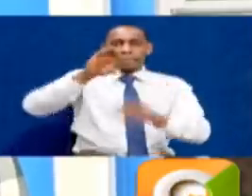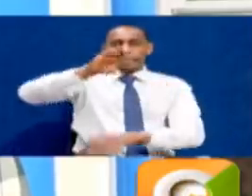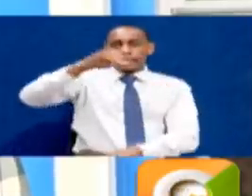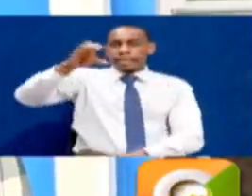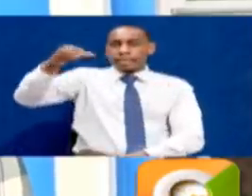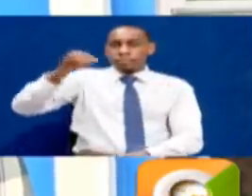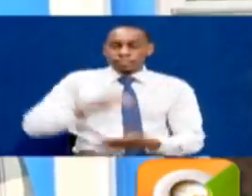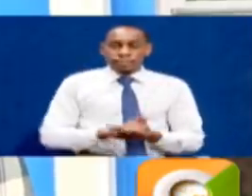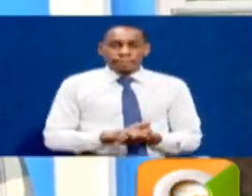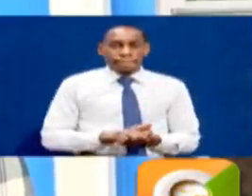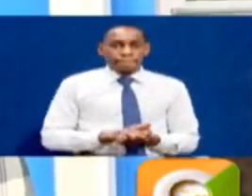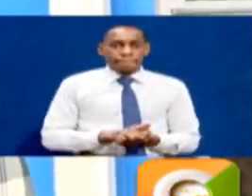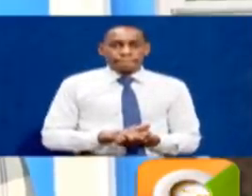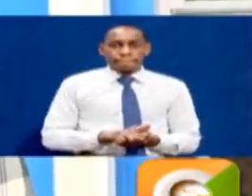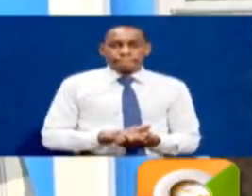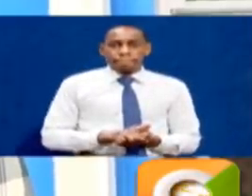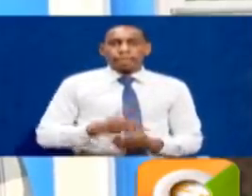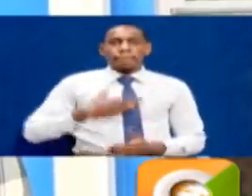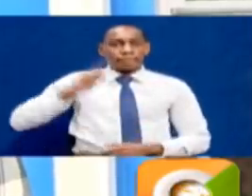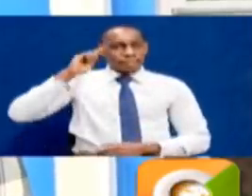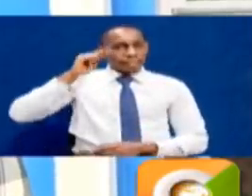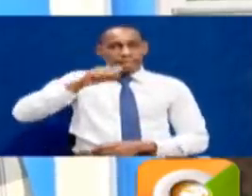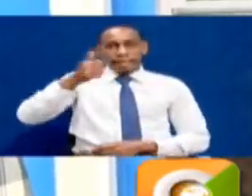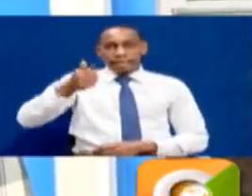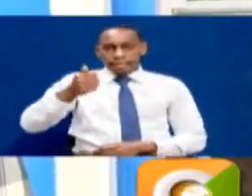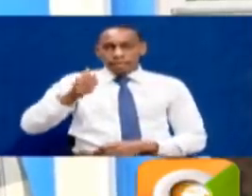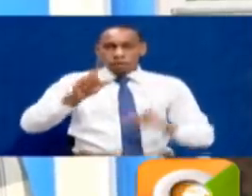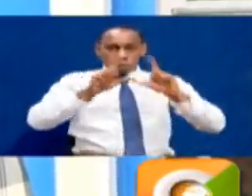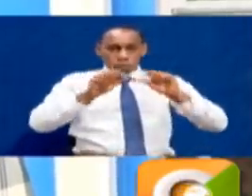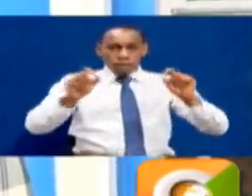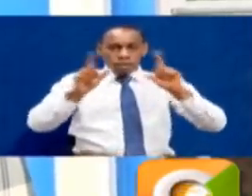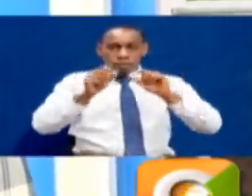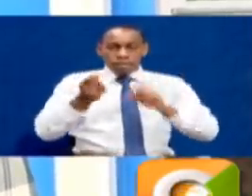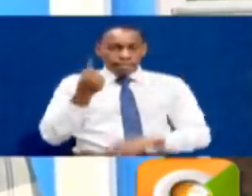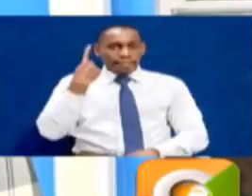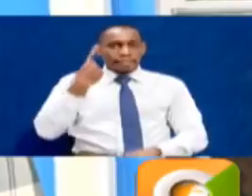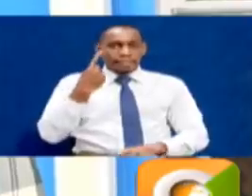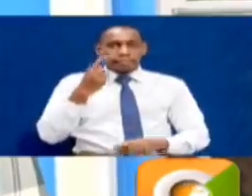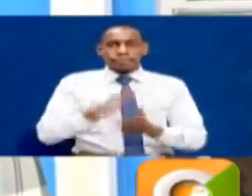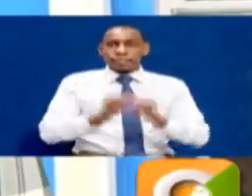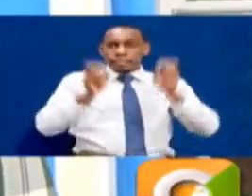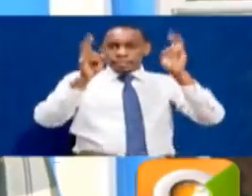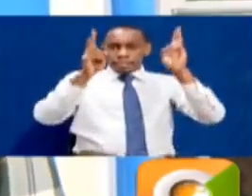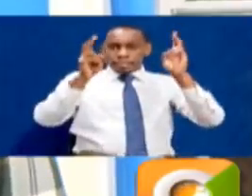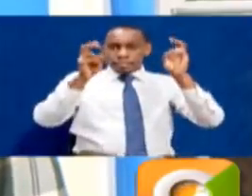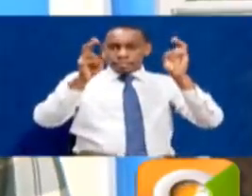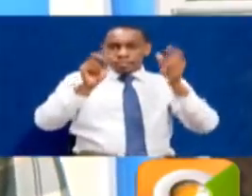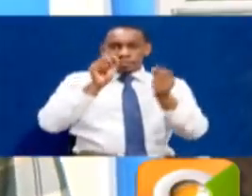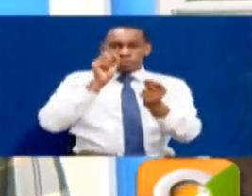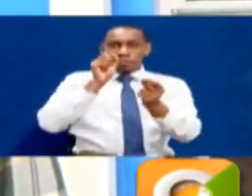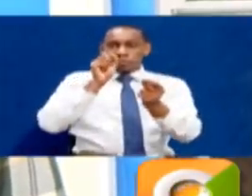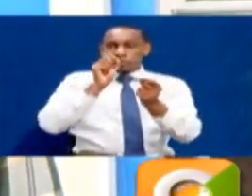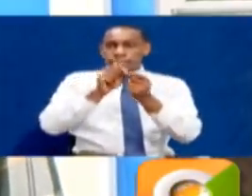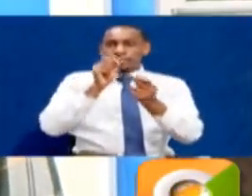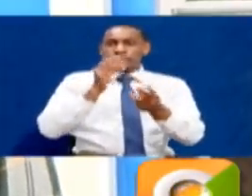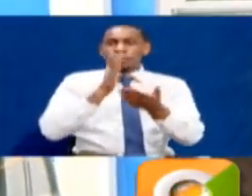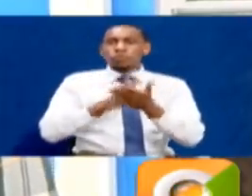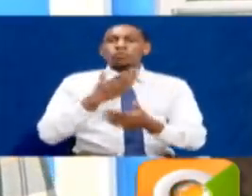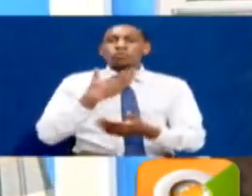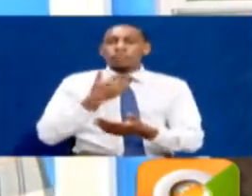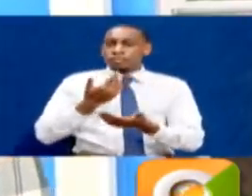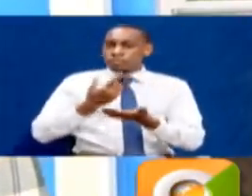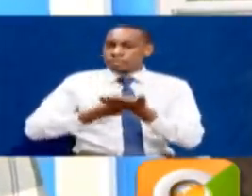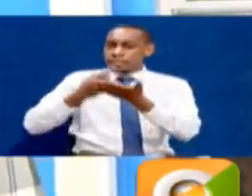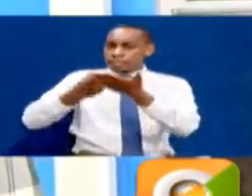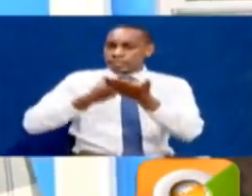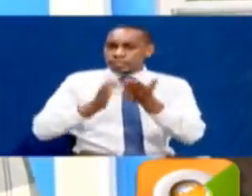counties. And I think the other take home is the issue of testing. I'll really seek the indulgence of the